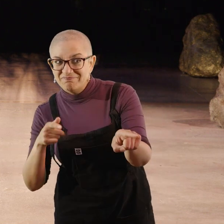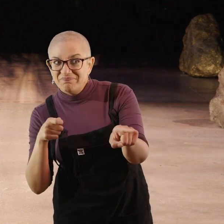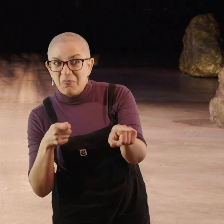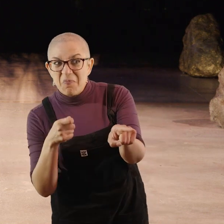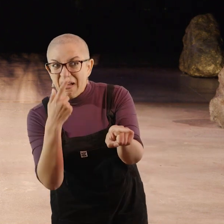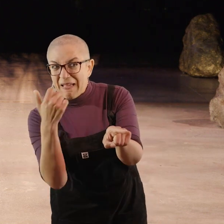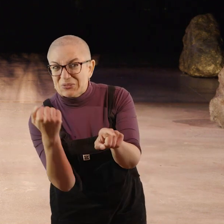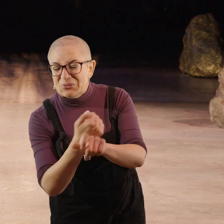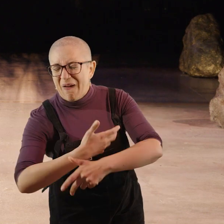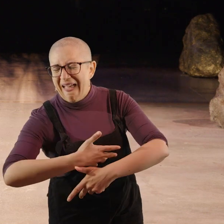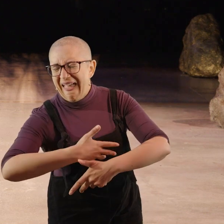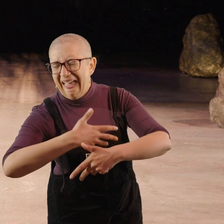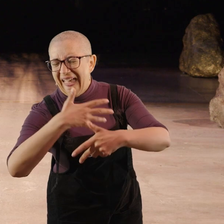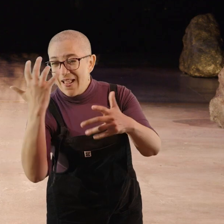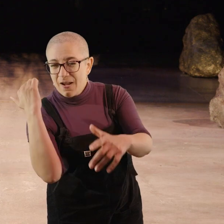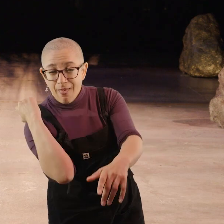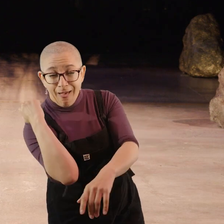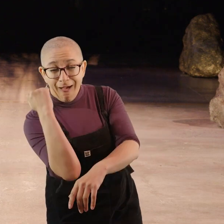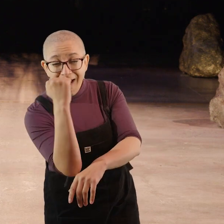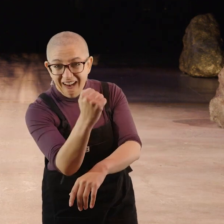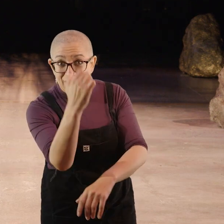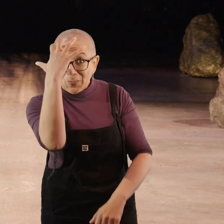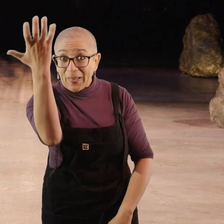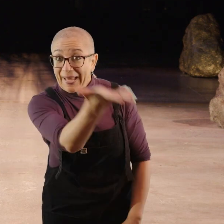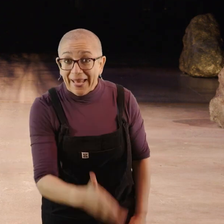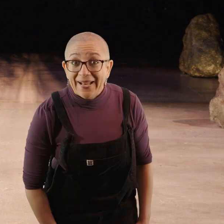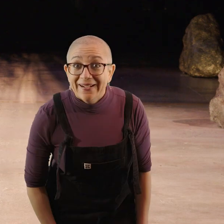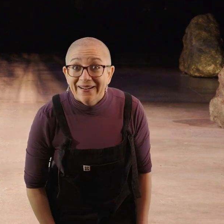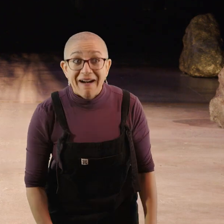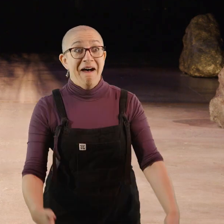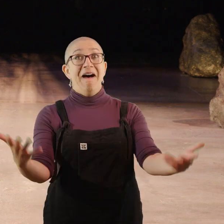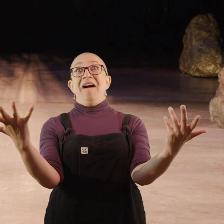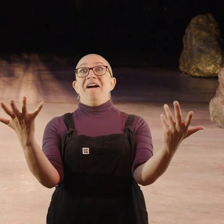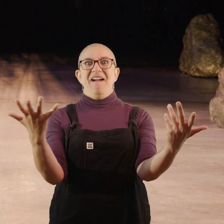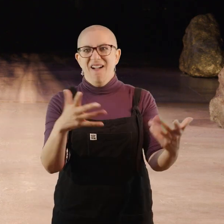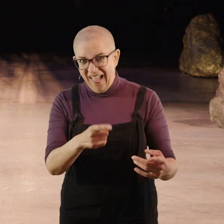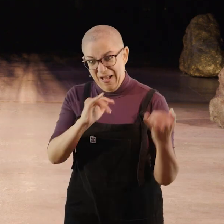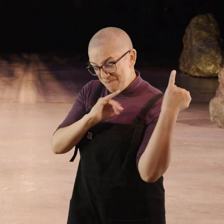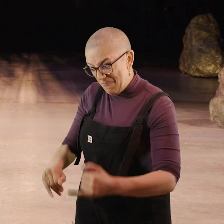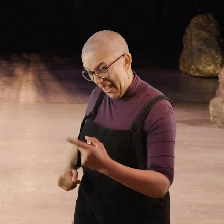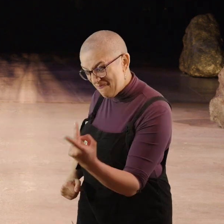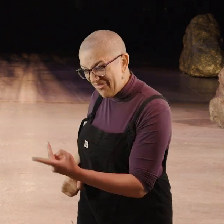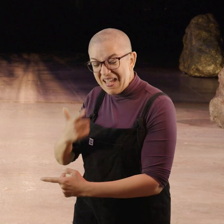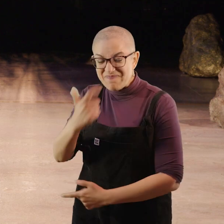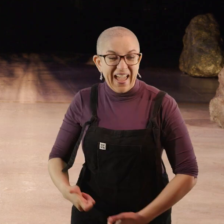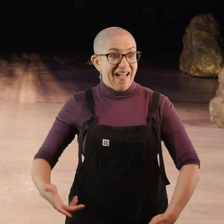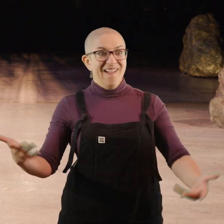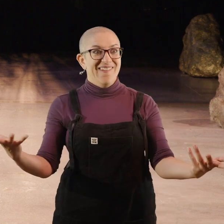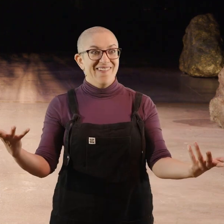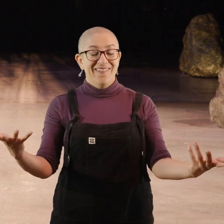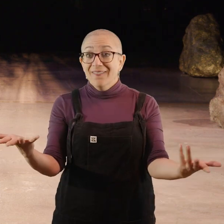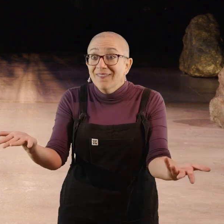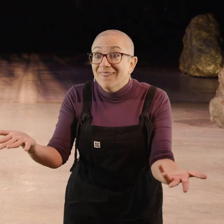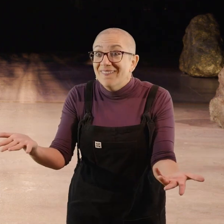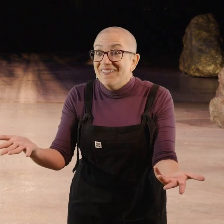What cannot you and I perform upon the unguarded Duncan? What not put upon her spongy officers who shall bear the guilt of our